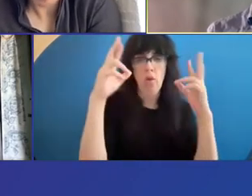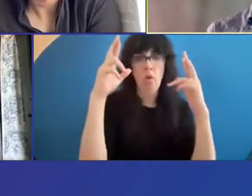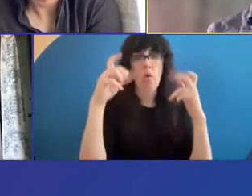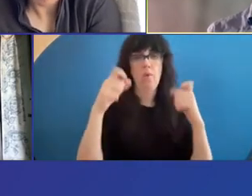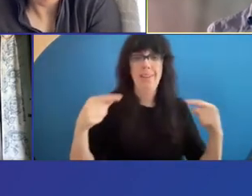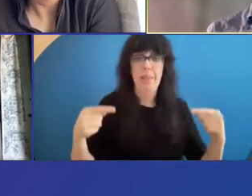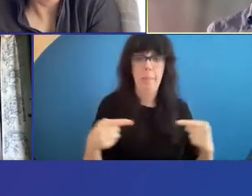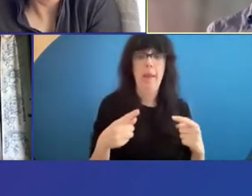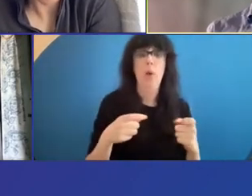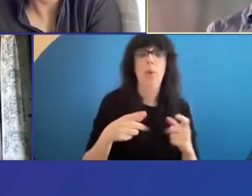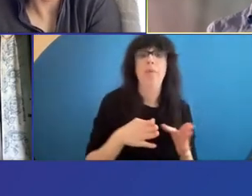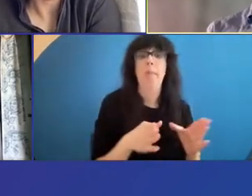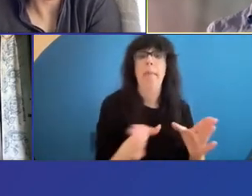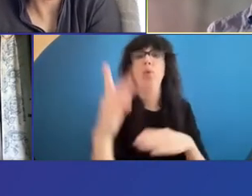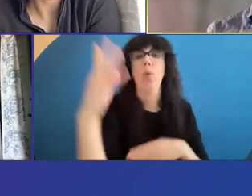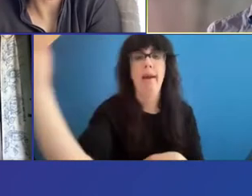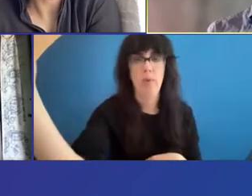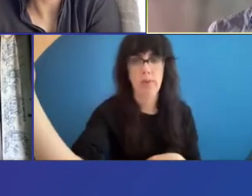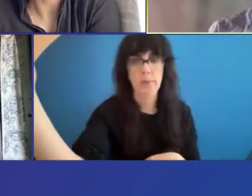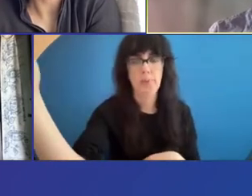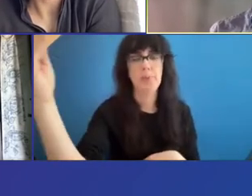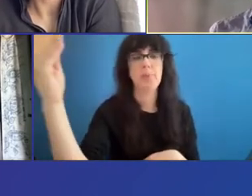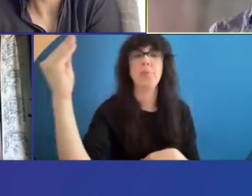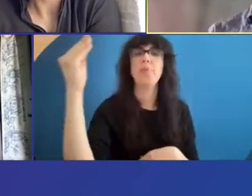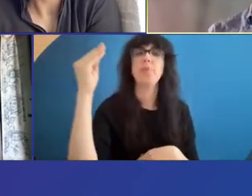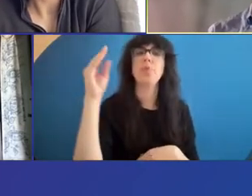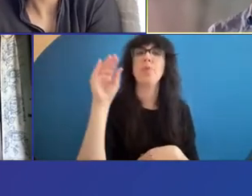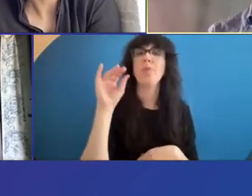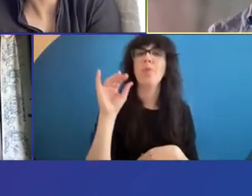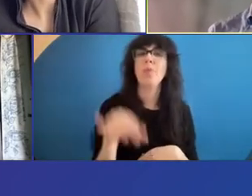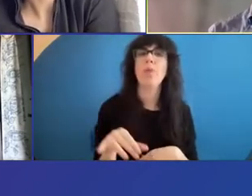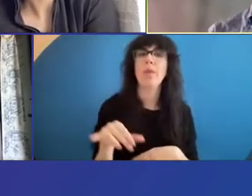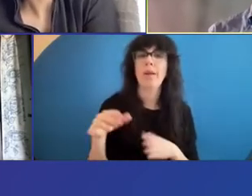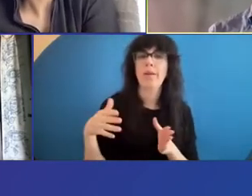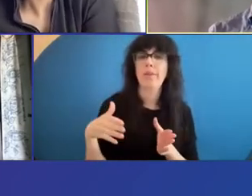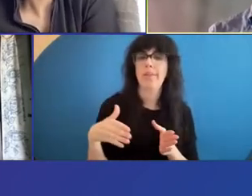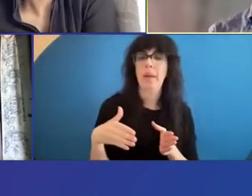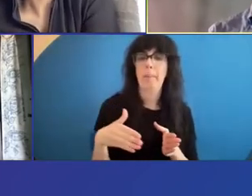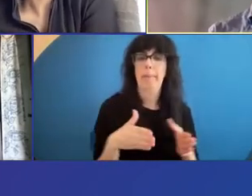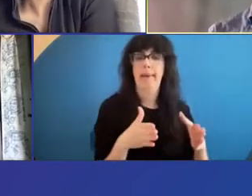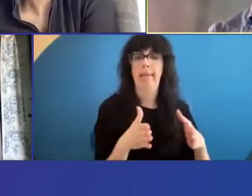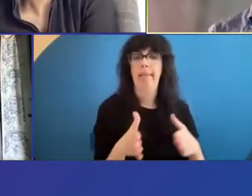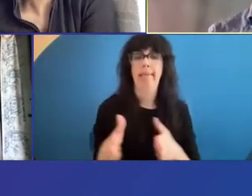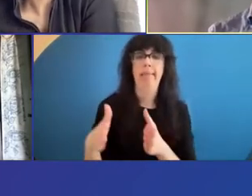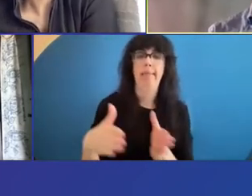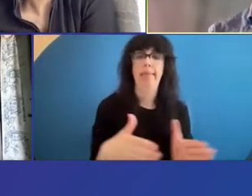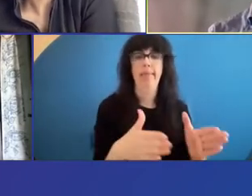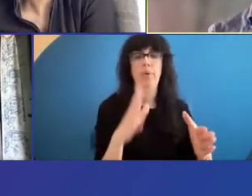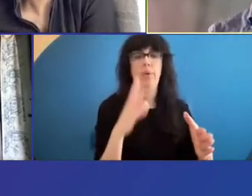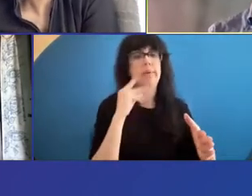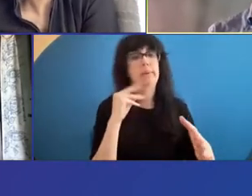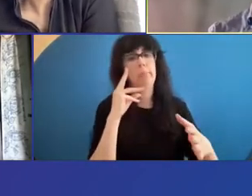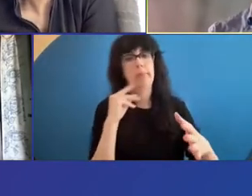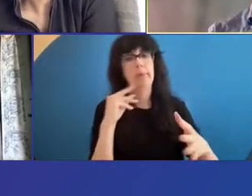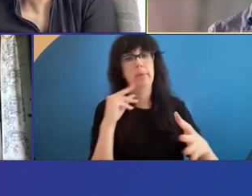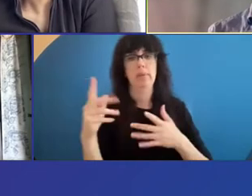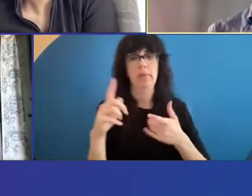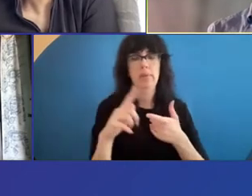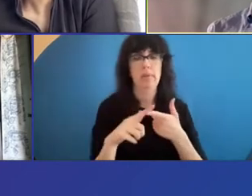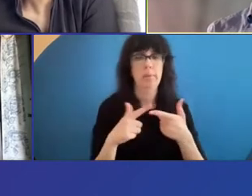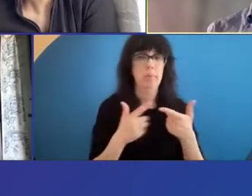pathway out of that. And that pathway, sort of like, again, my